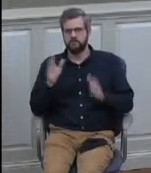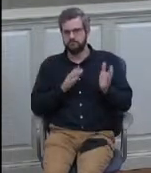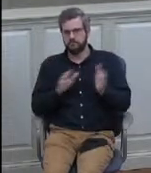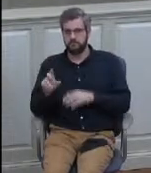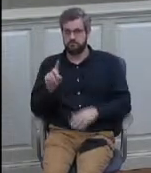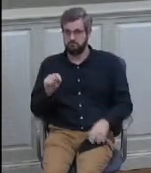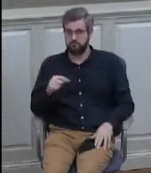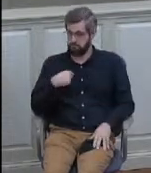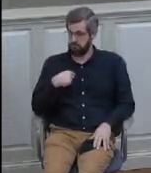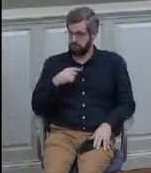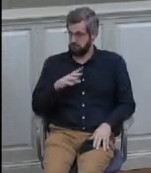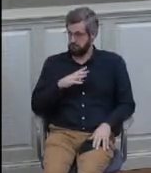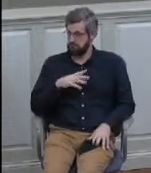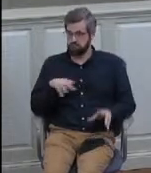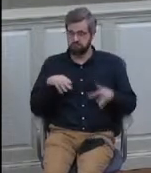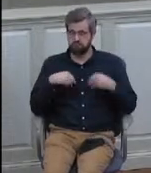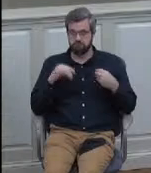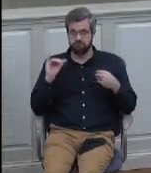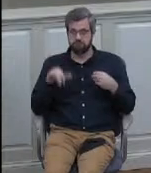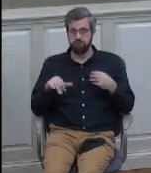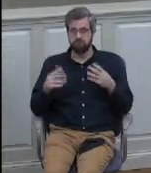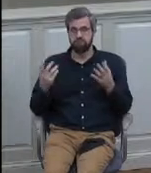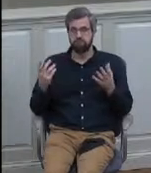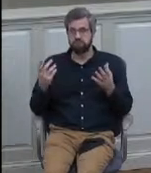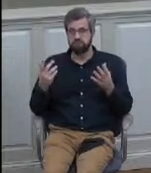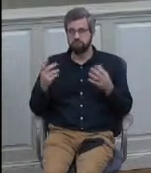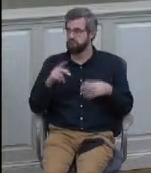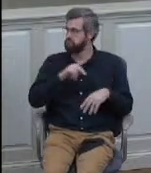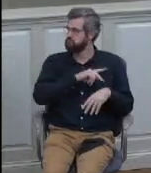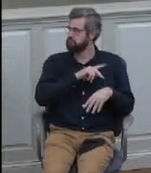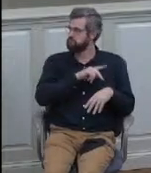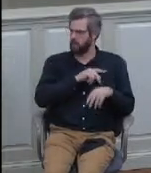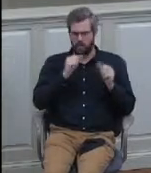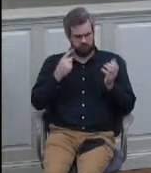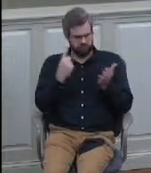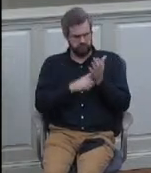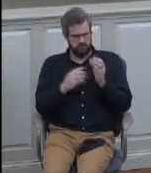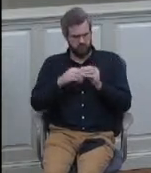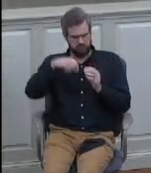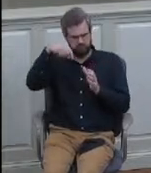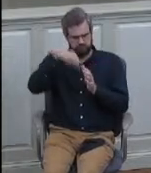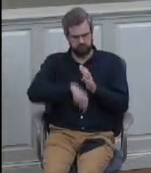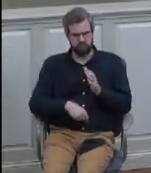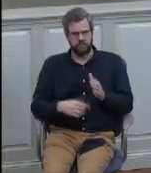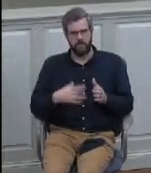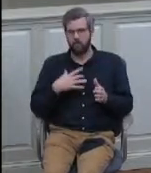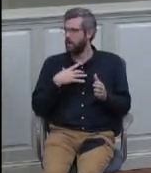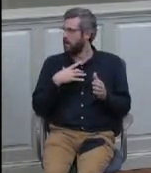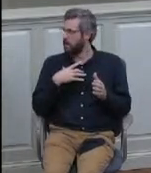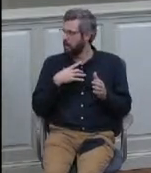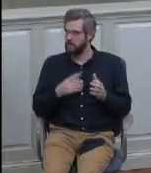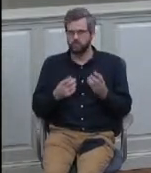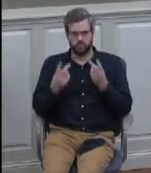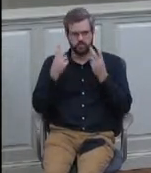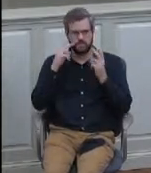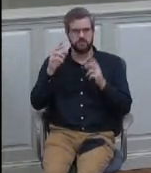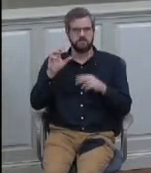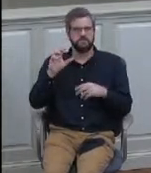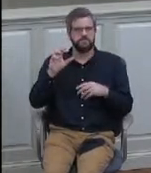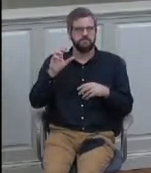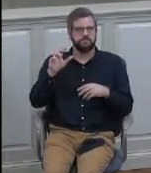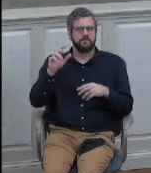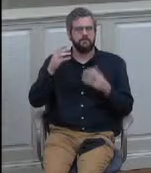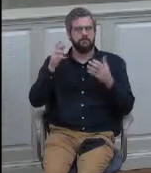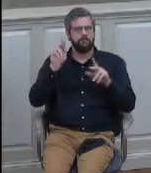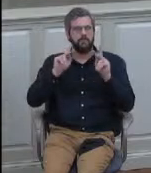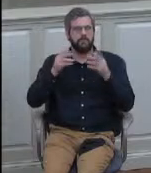I'm open to that. Something like that. We can talk further about it. Yeah. I'd like to see the public have access to it. Yes. Whether it's